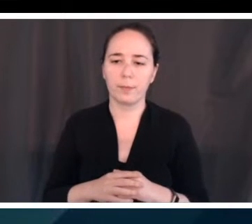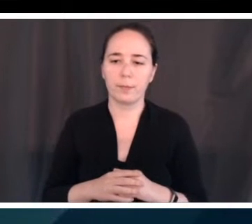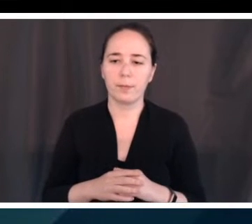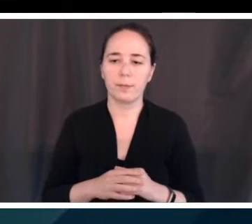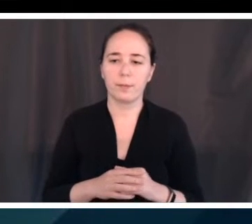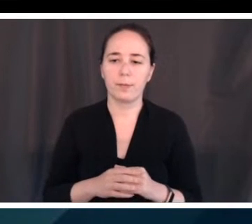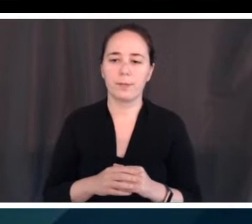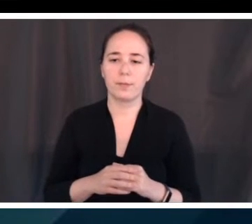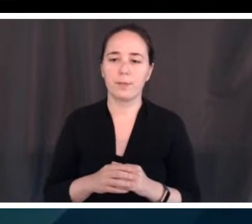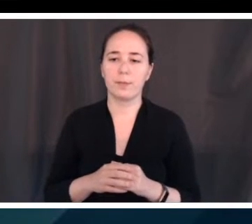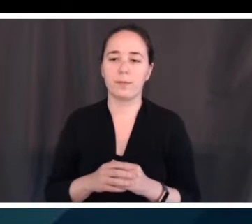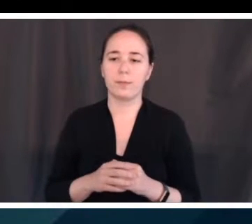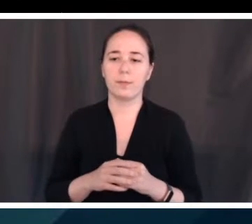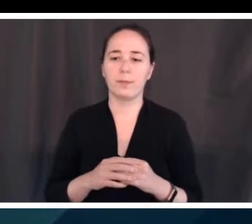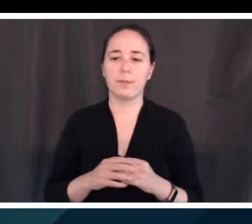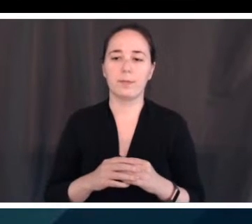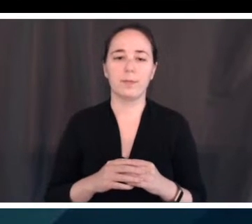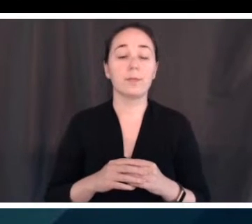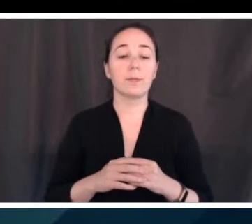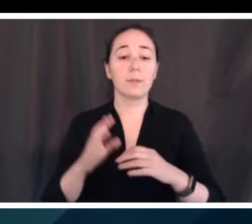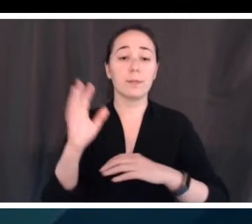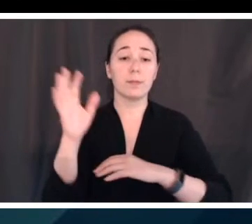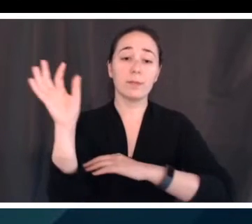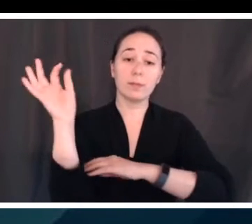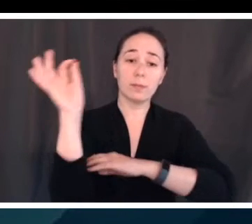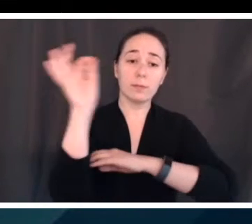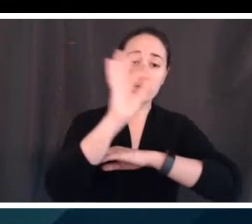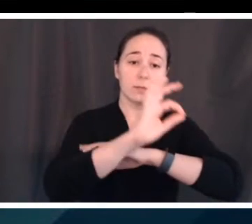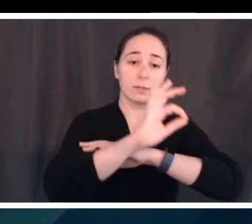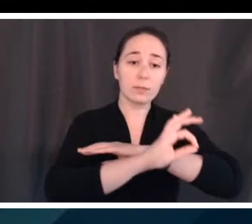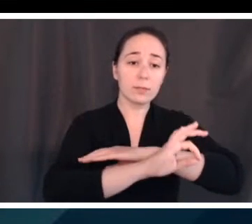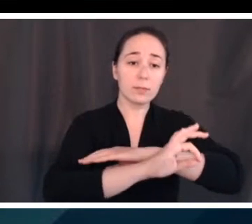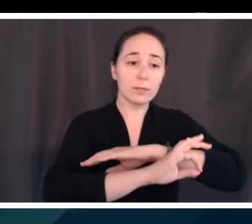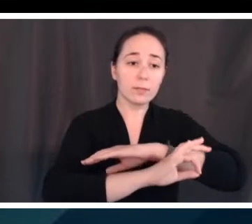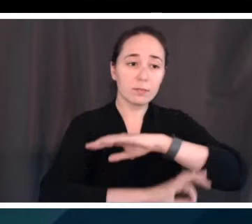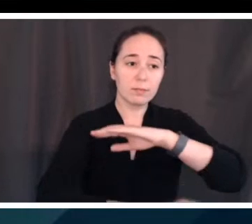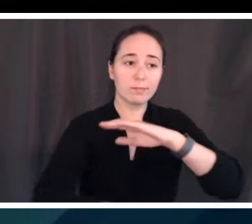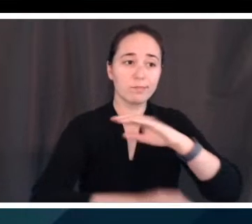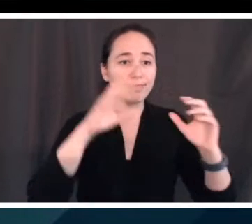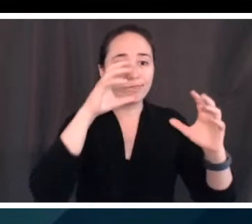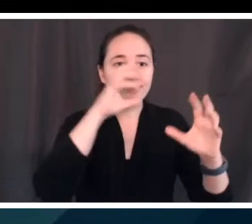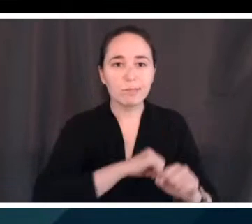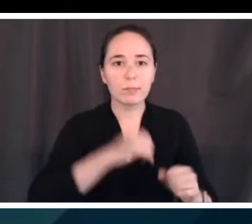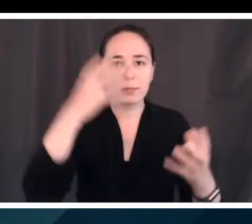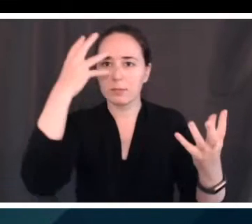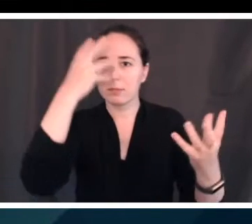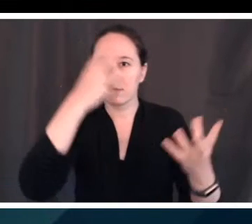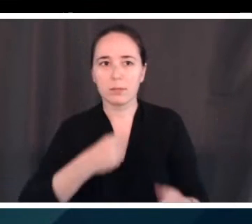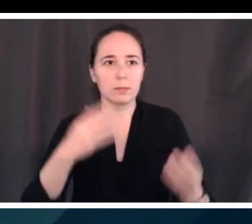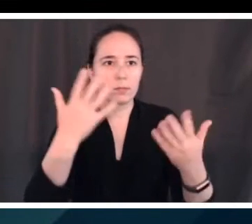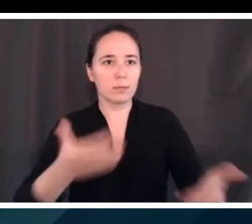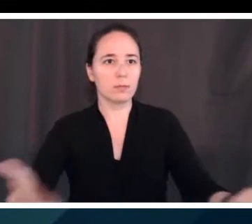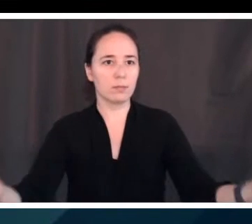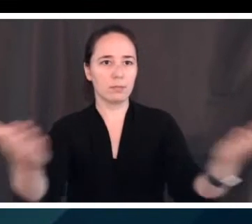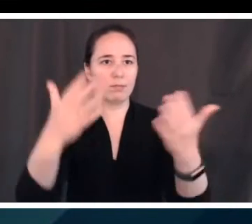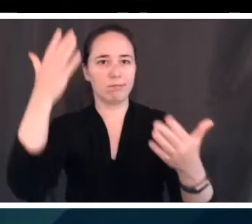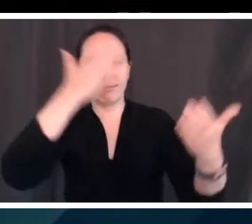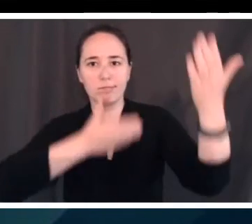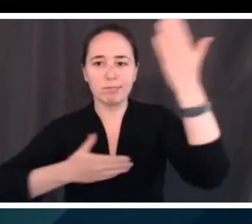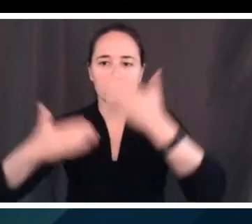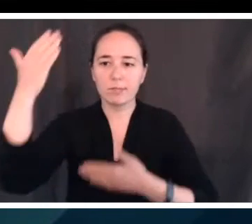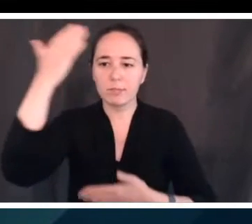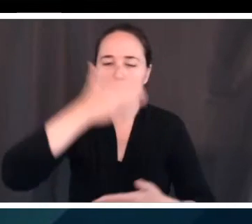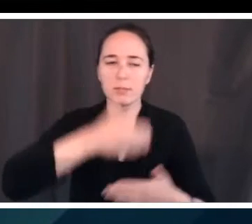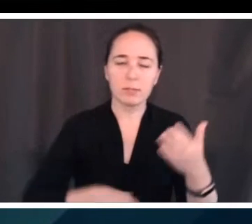Well, I missed out on the sunsets and so many pretty things. The flowers in